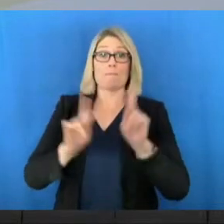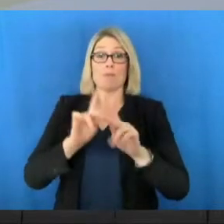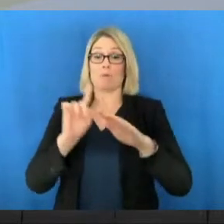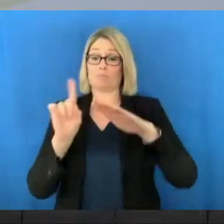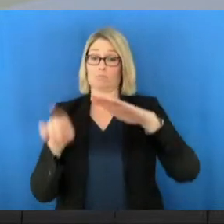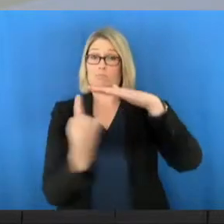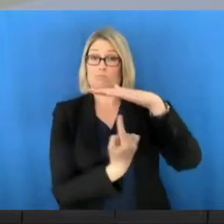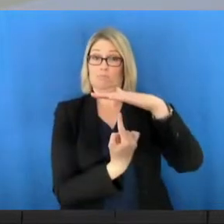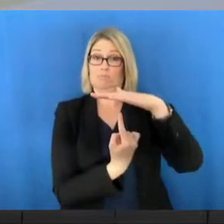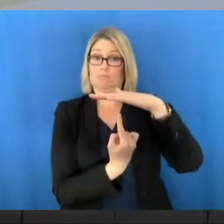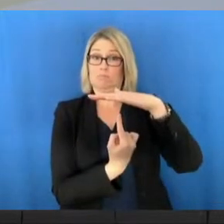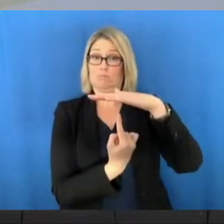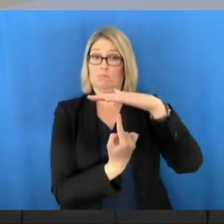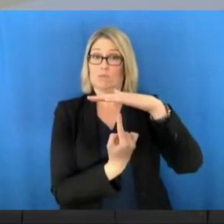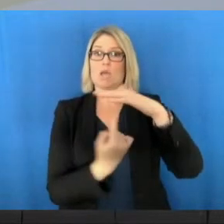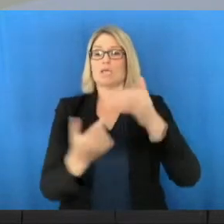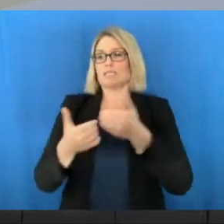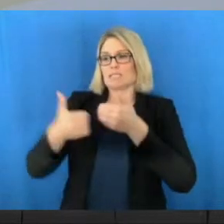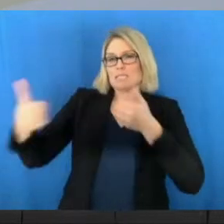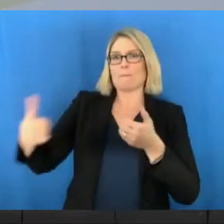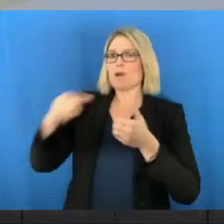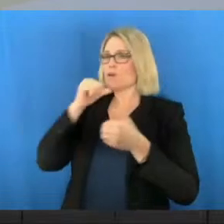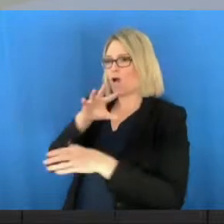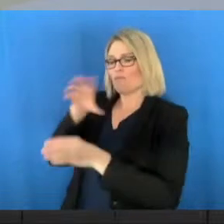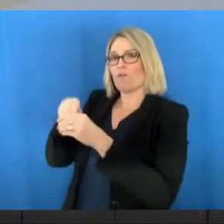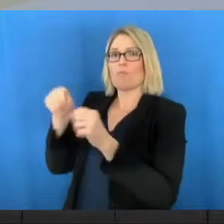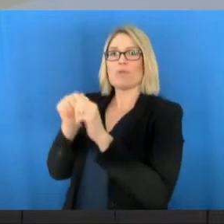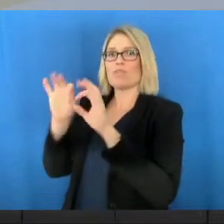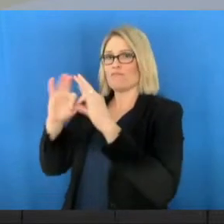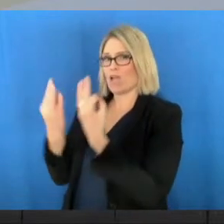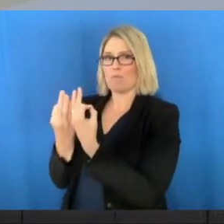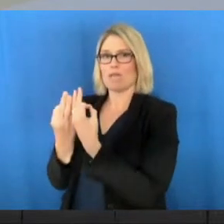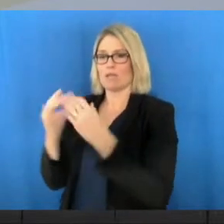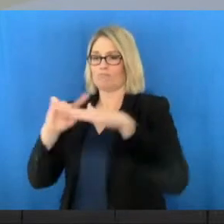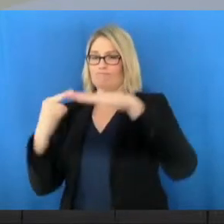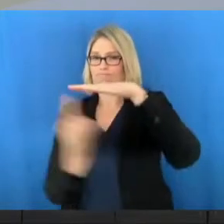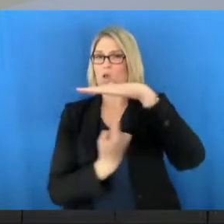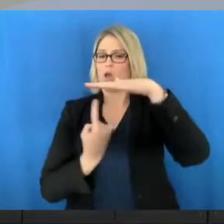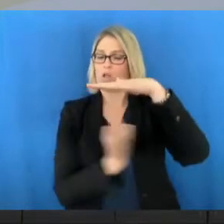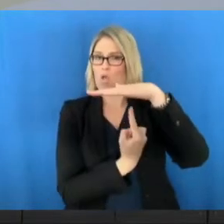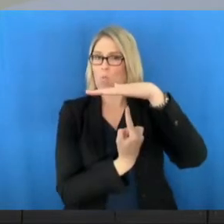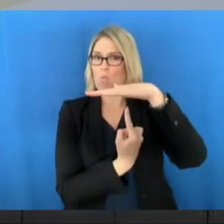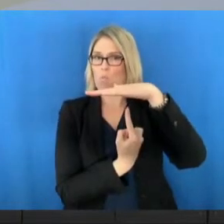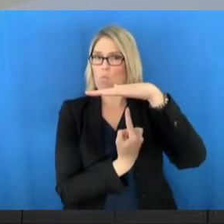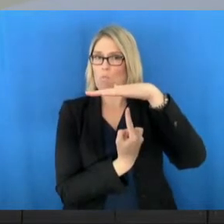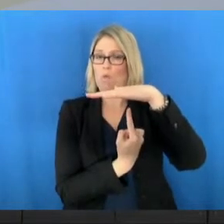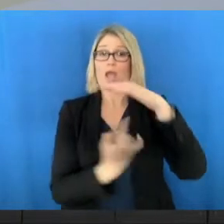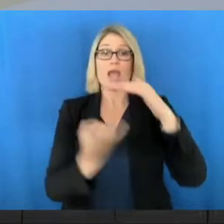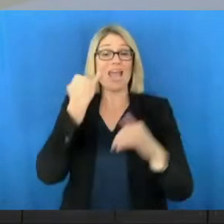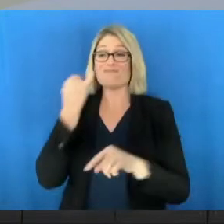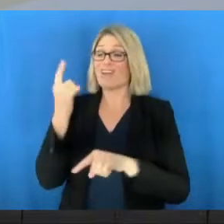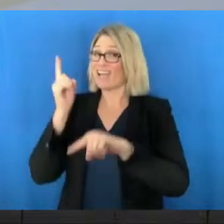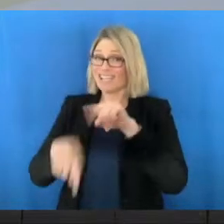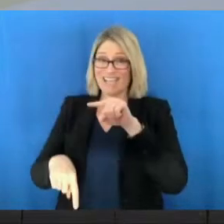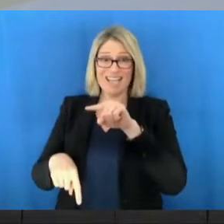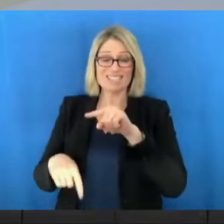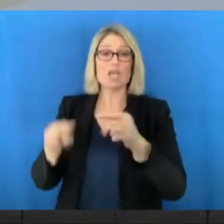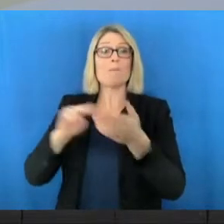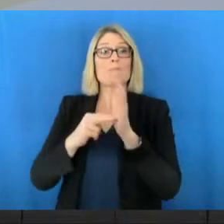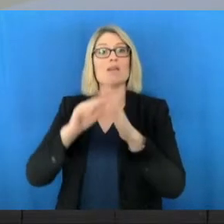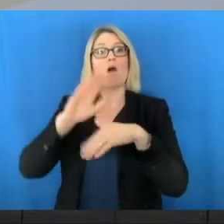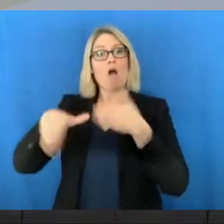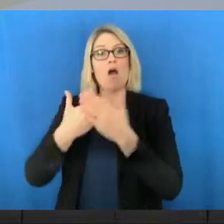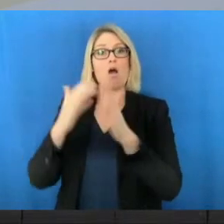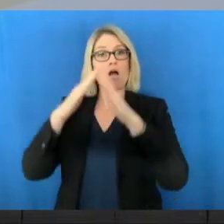in accommodations that are separate and apart from others. If this is not possible, an excellent option is for the entire household to